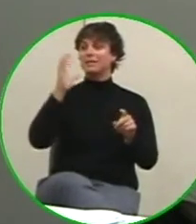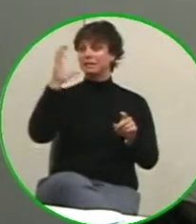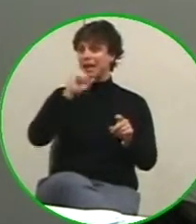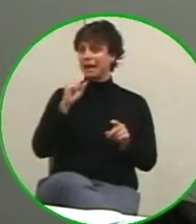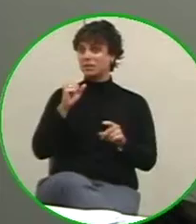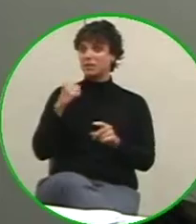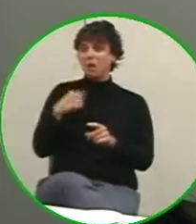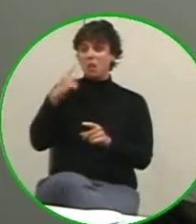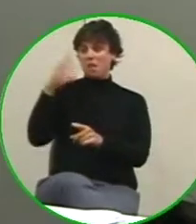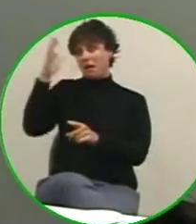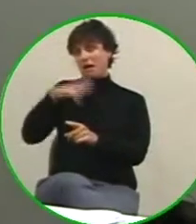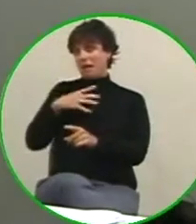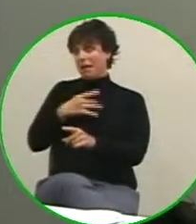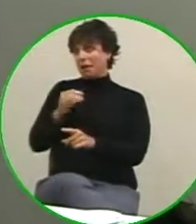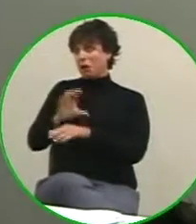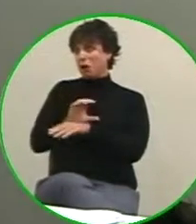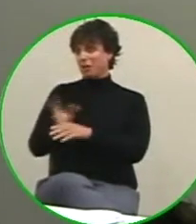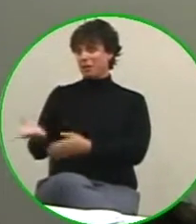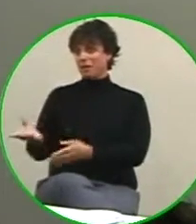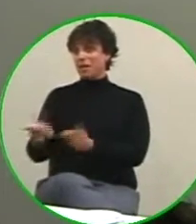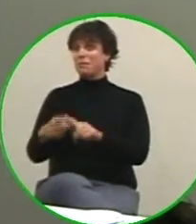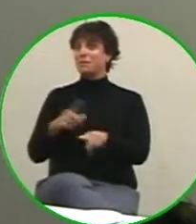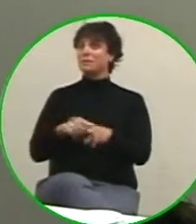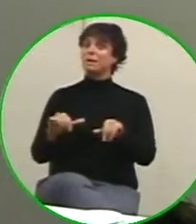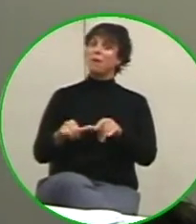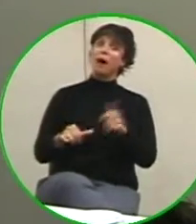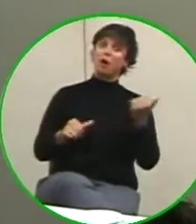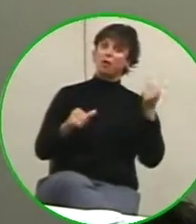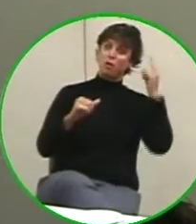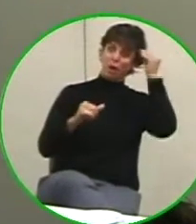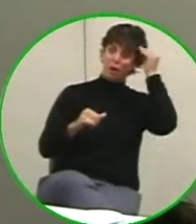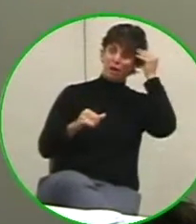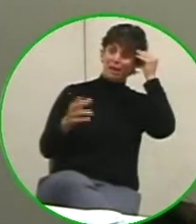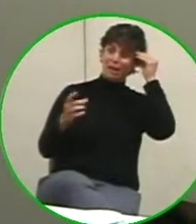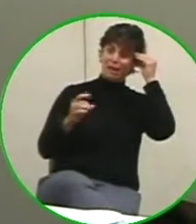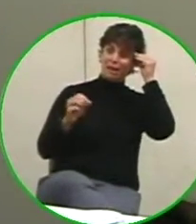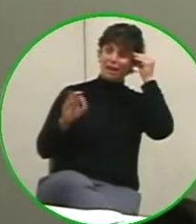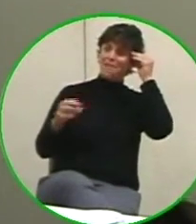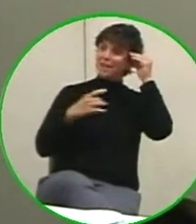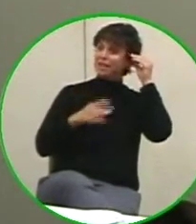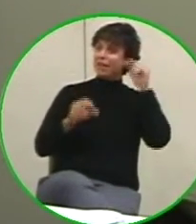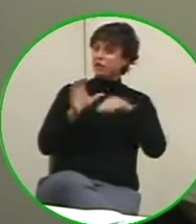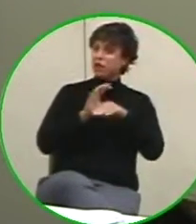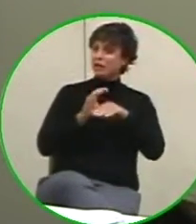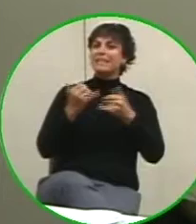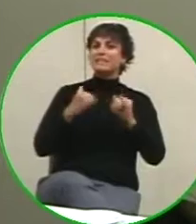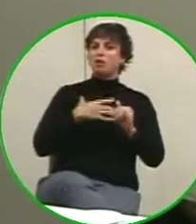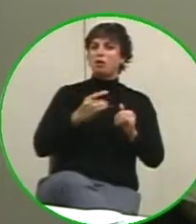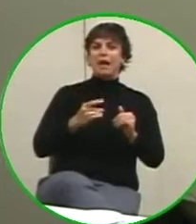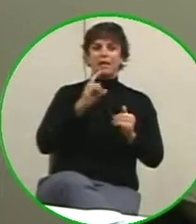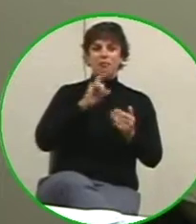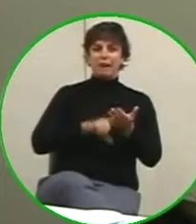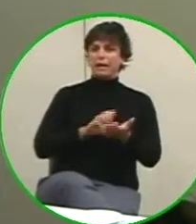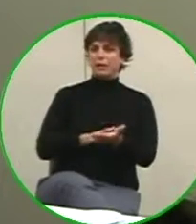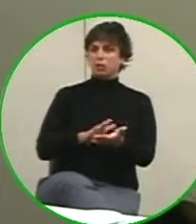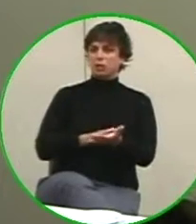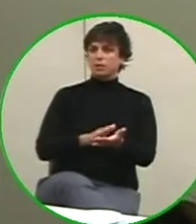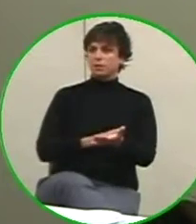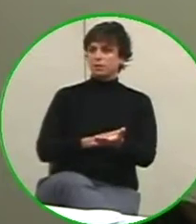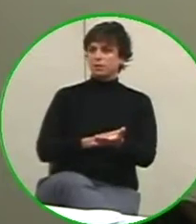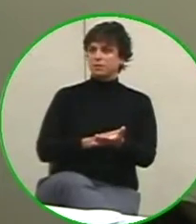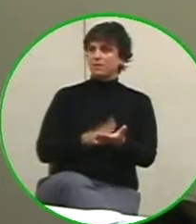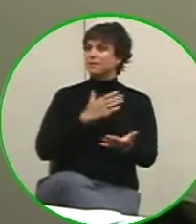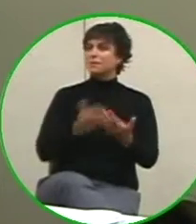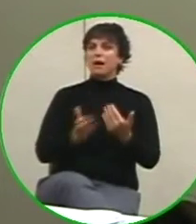chocolate. But here's my other guess. Even if he didn't, he probably liked the recognition. It doesn't matter